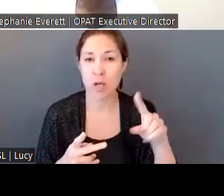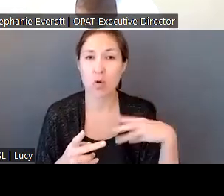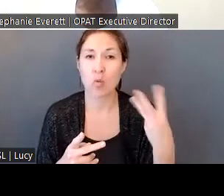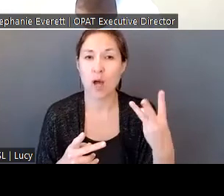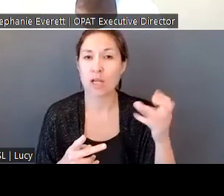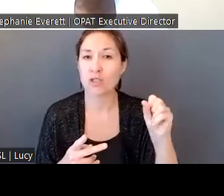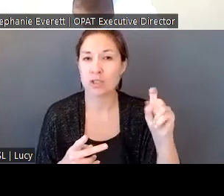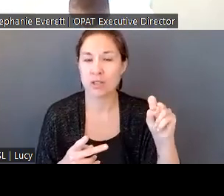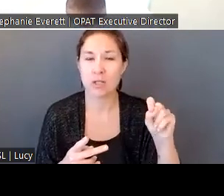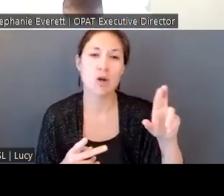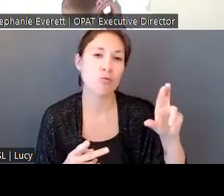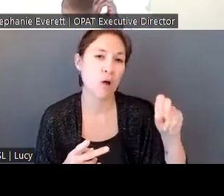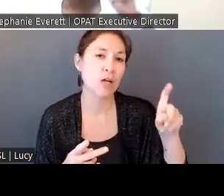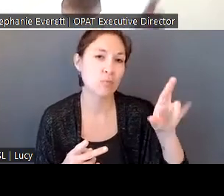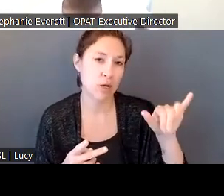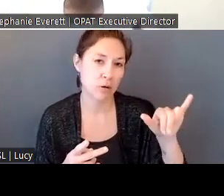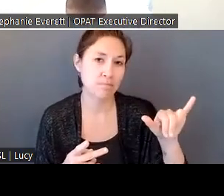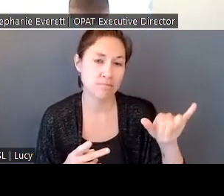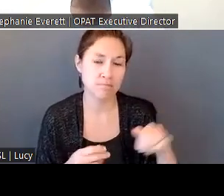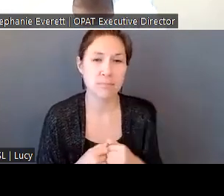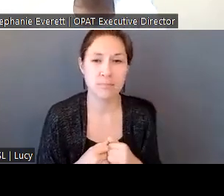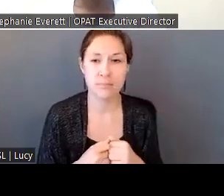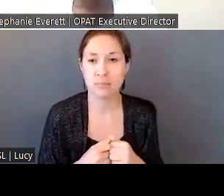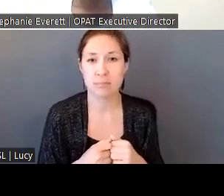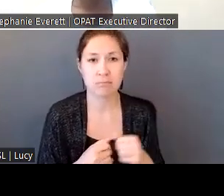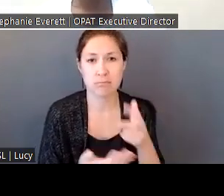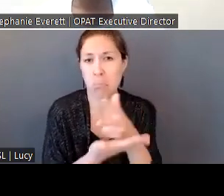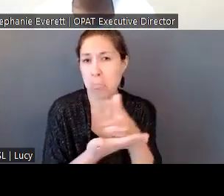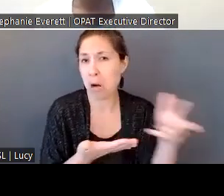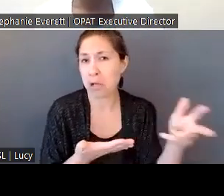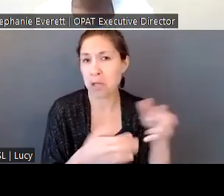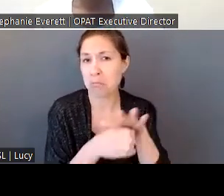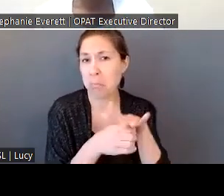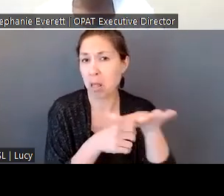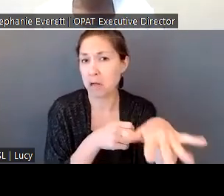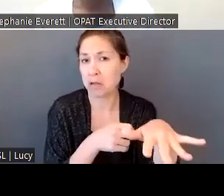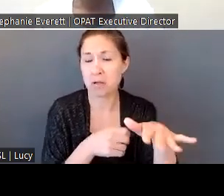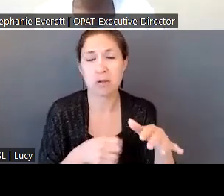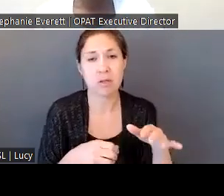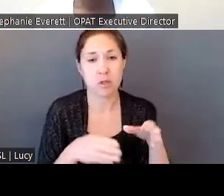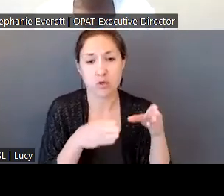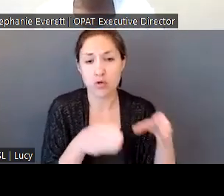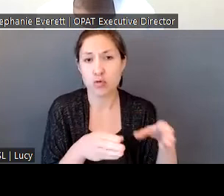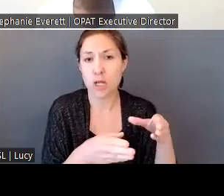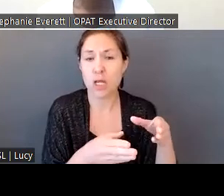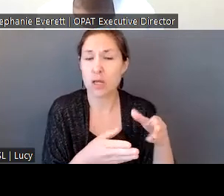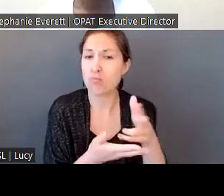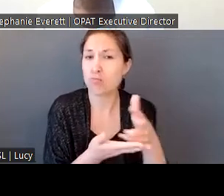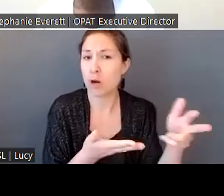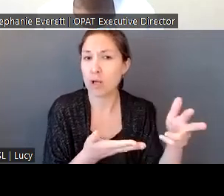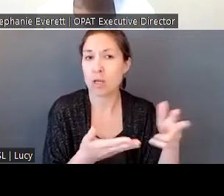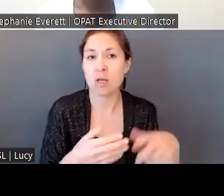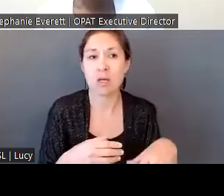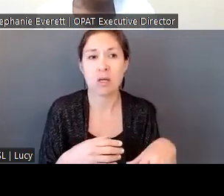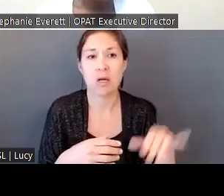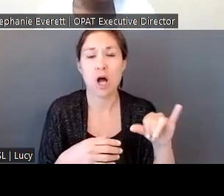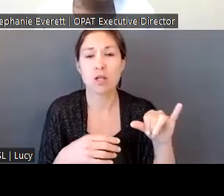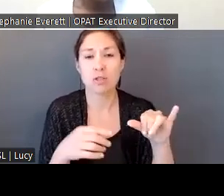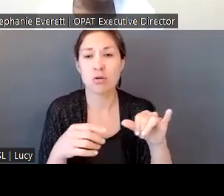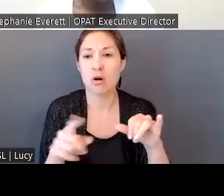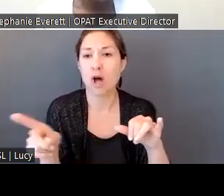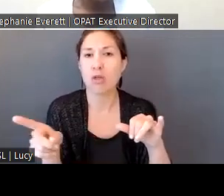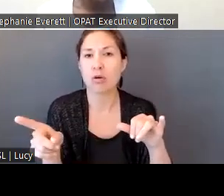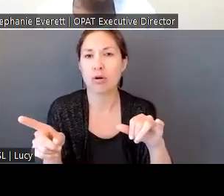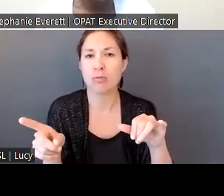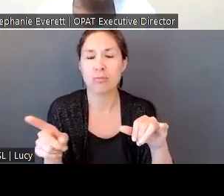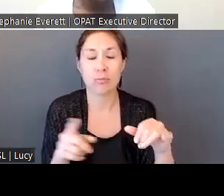in Roxbury. There's plenty of parking on street, and there's a lot across from us. It's a 2-hour lot.